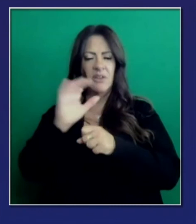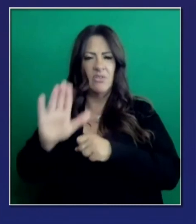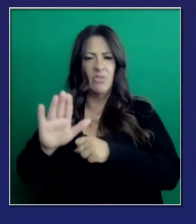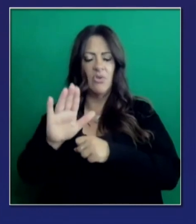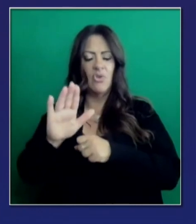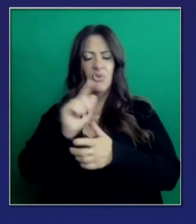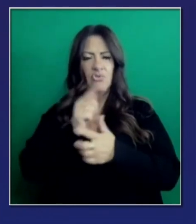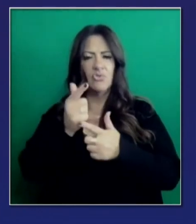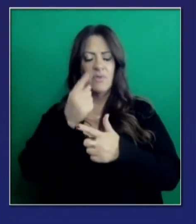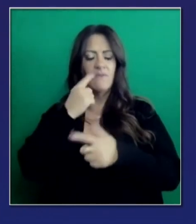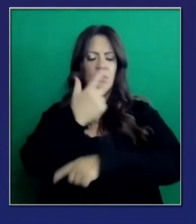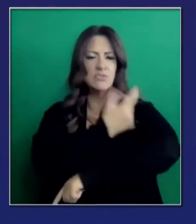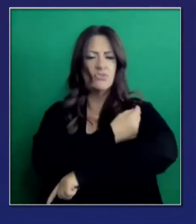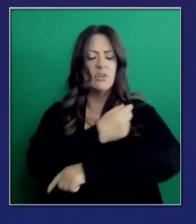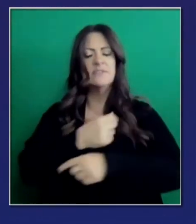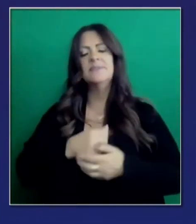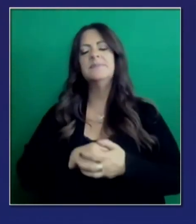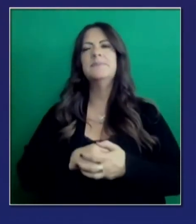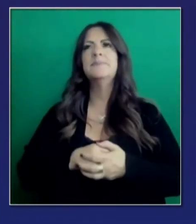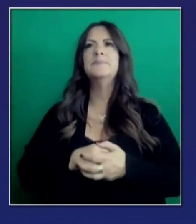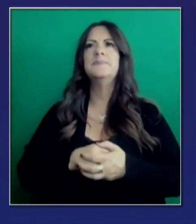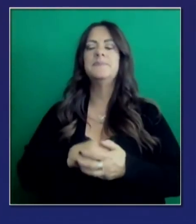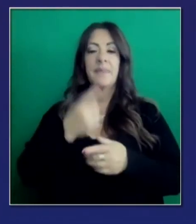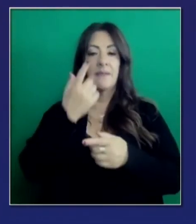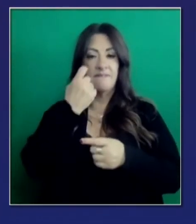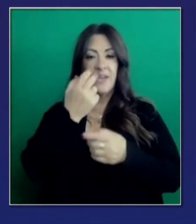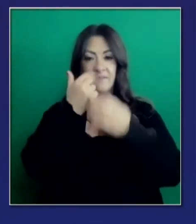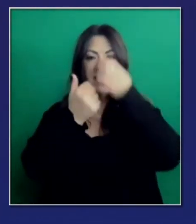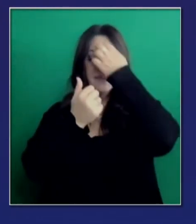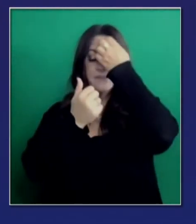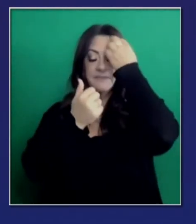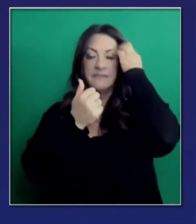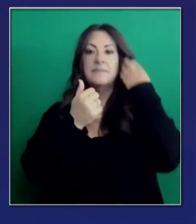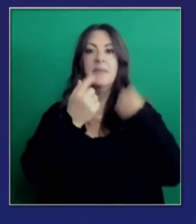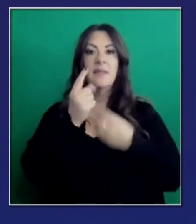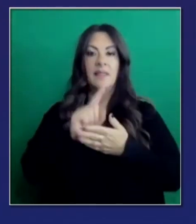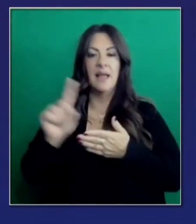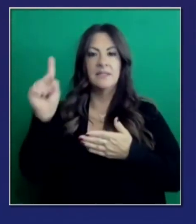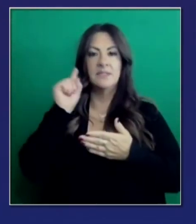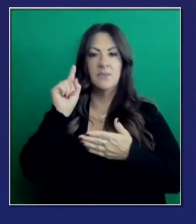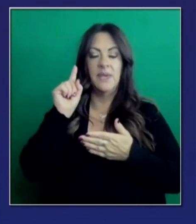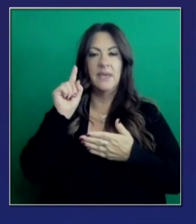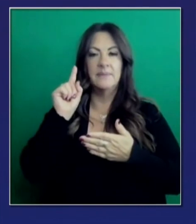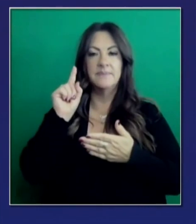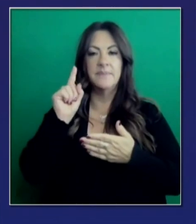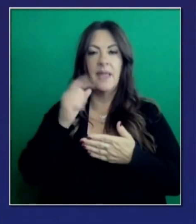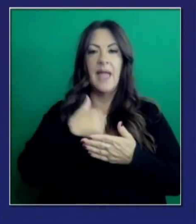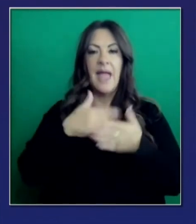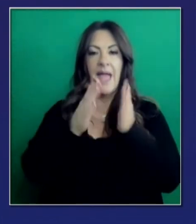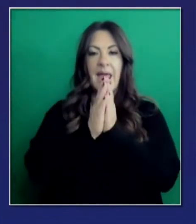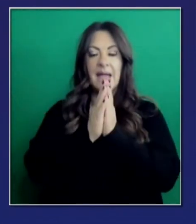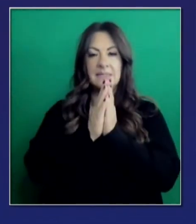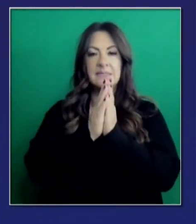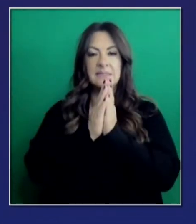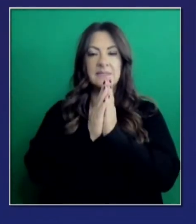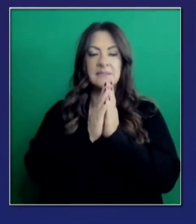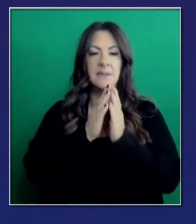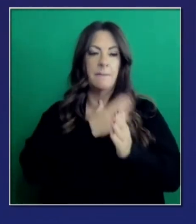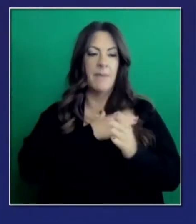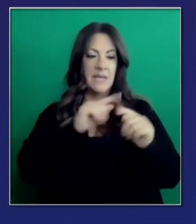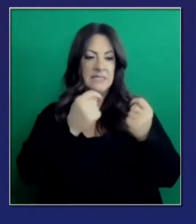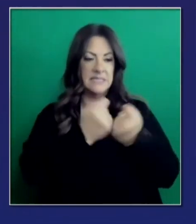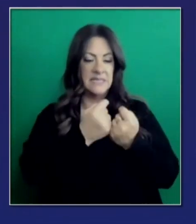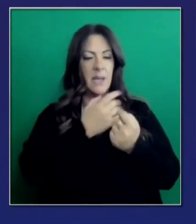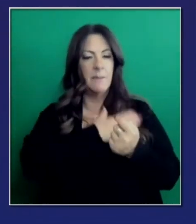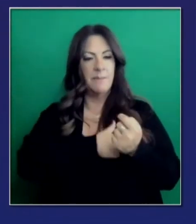question, because last week I asked my team to put together an entire list of all the supports that we have provided